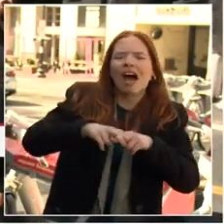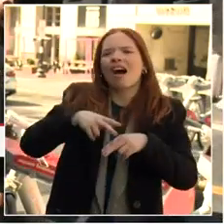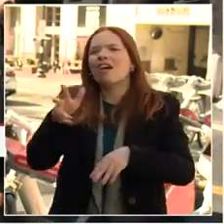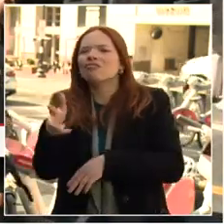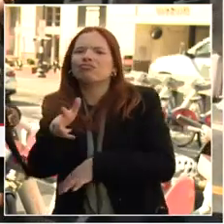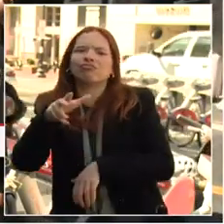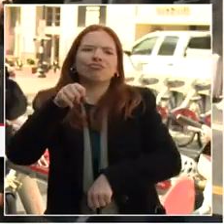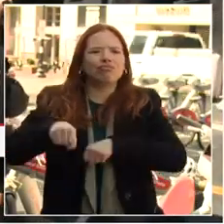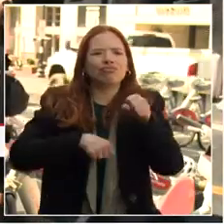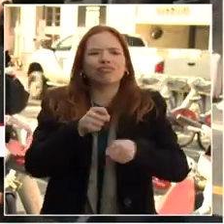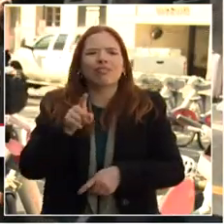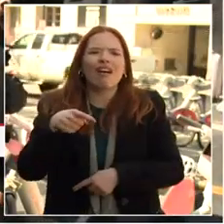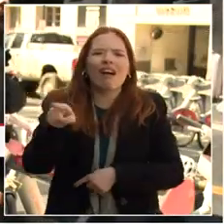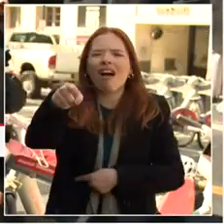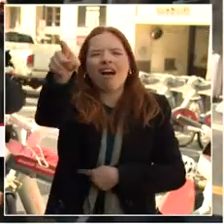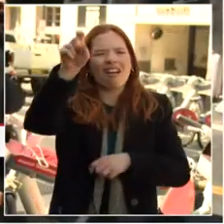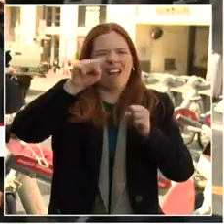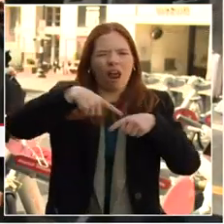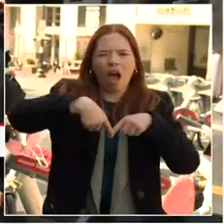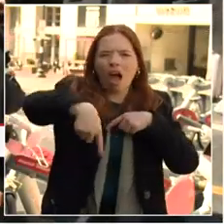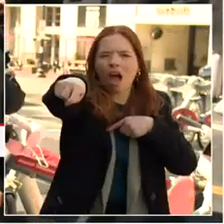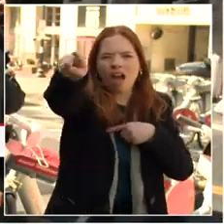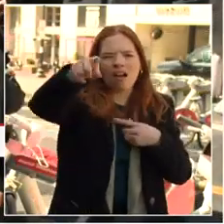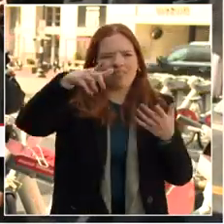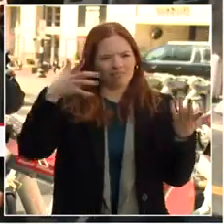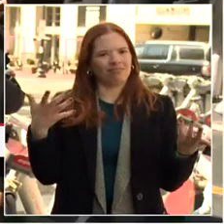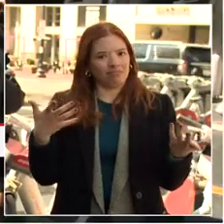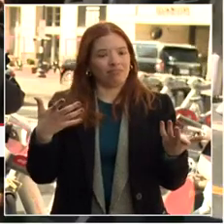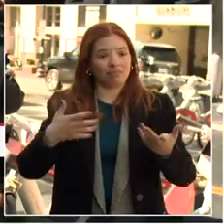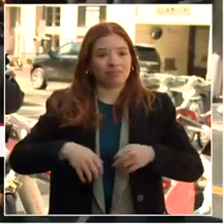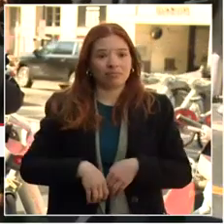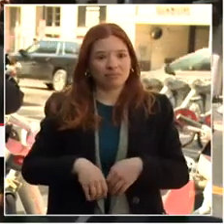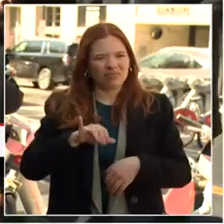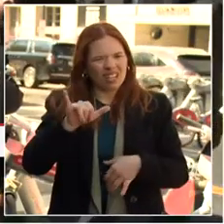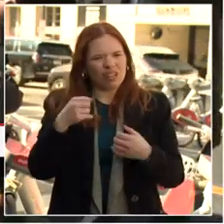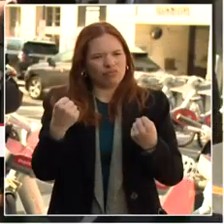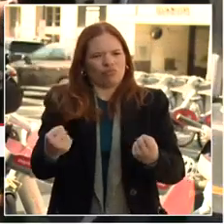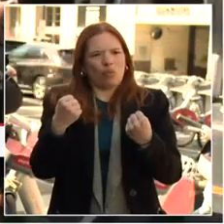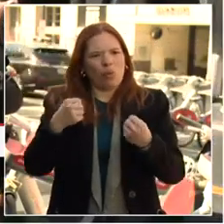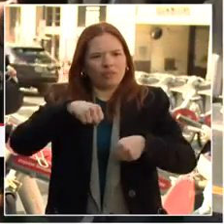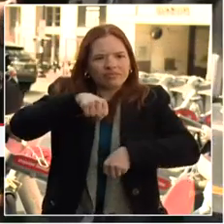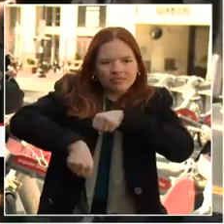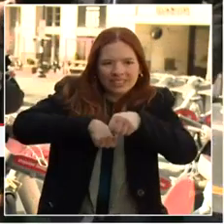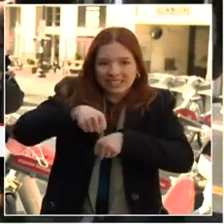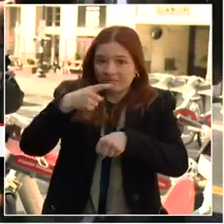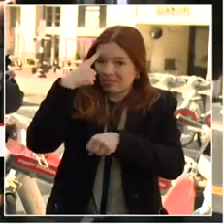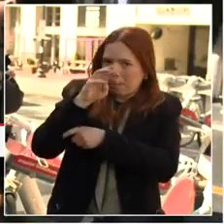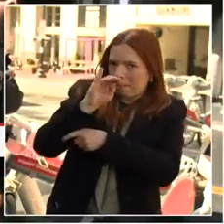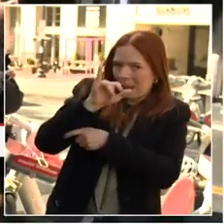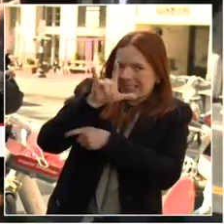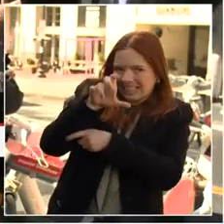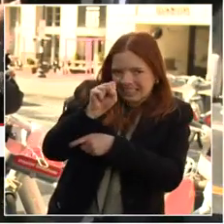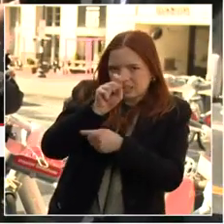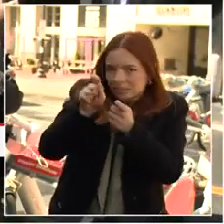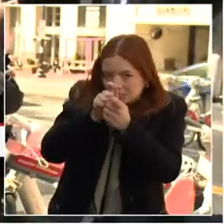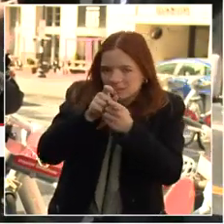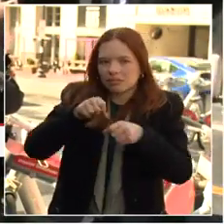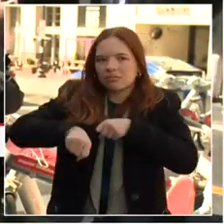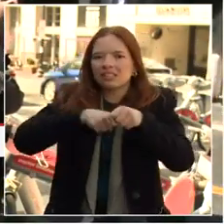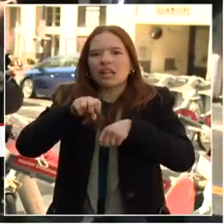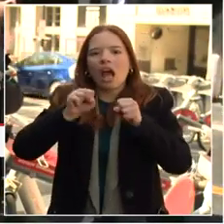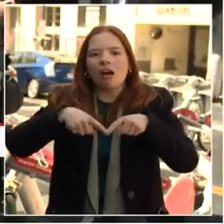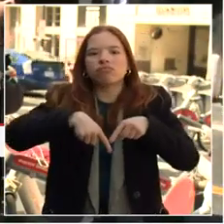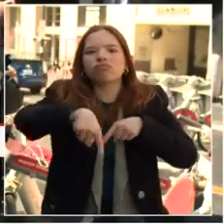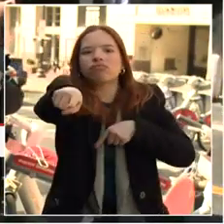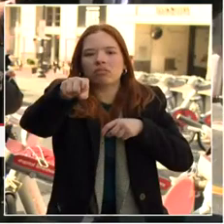range, a really zippy motor for getting up those hills up in Ward 3, much longer battery life, and it is built from the ground up